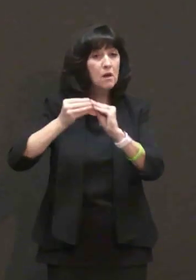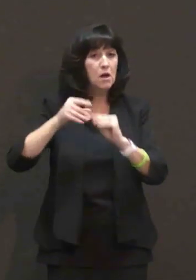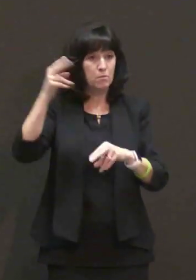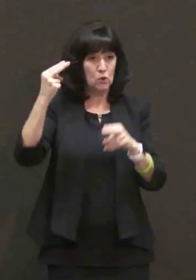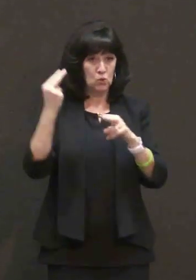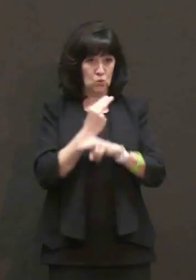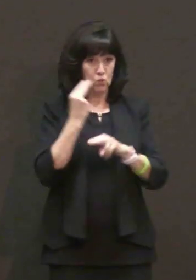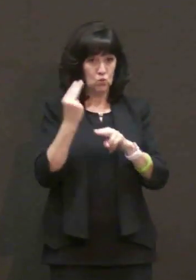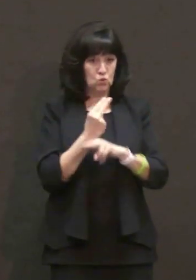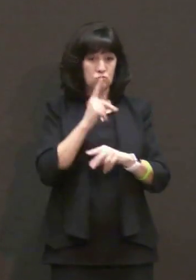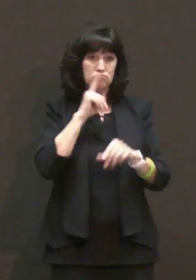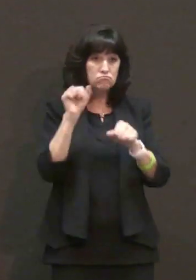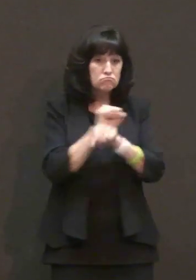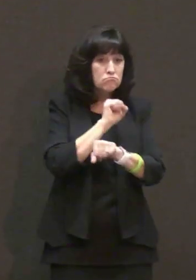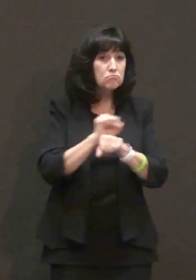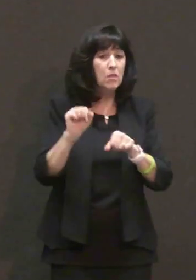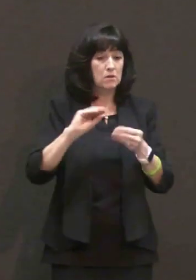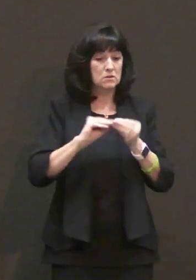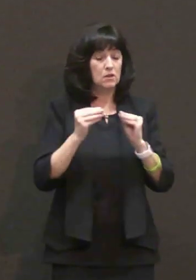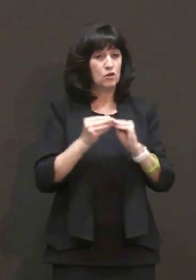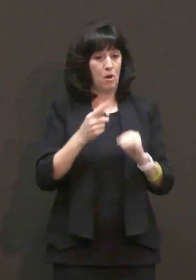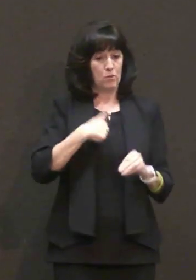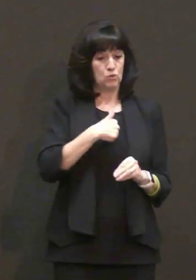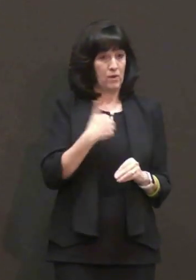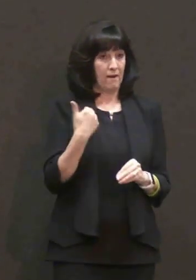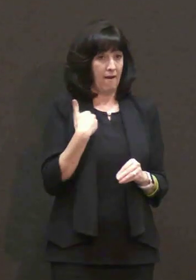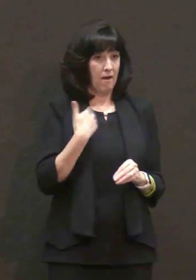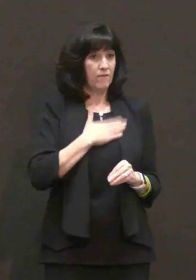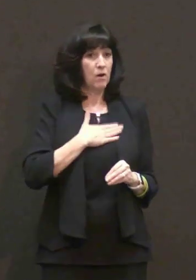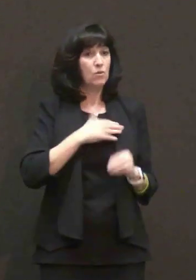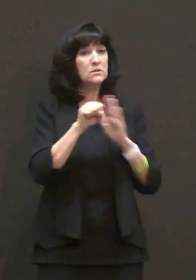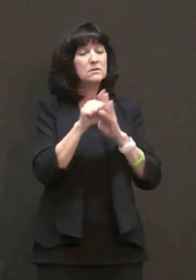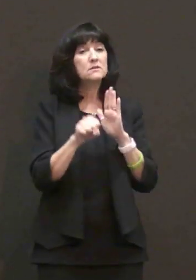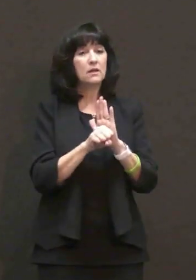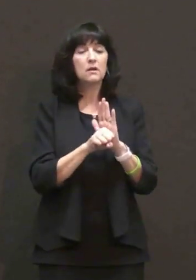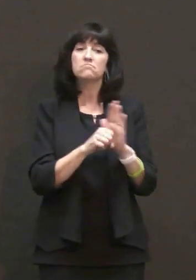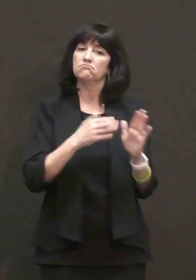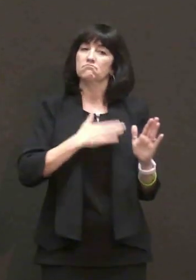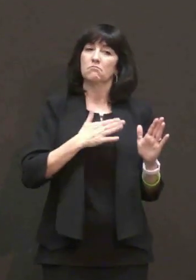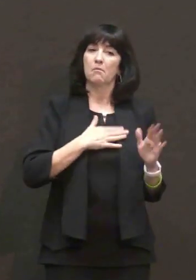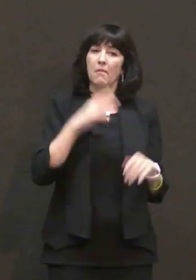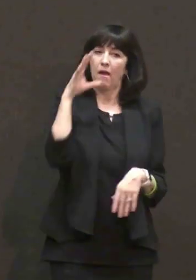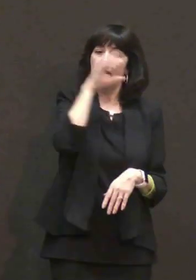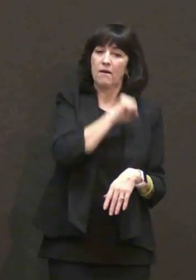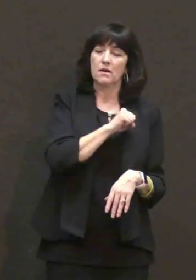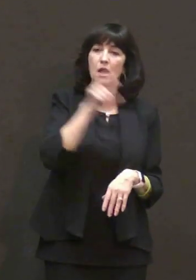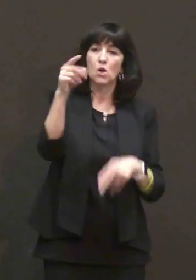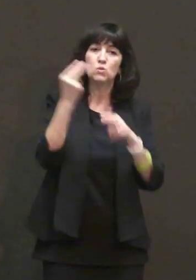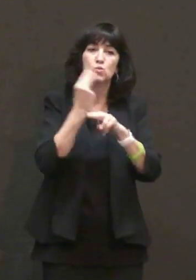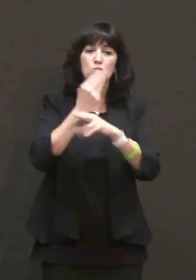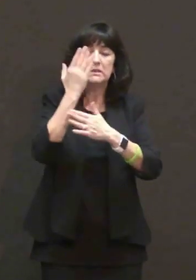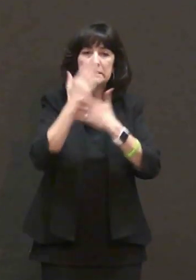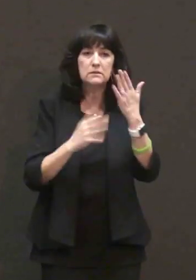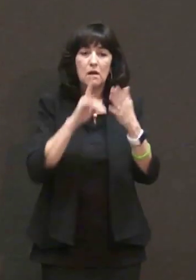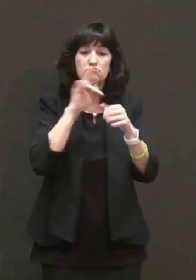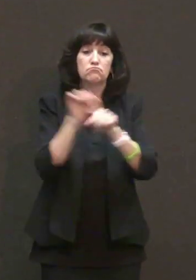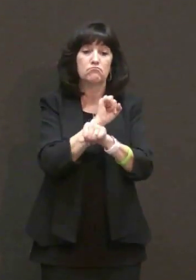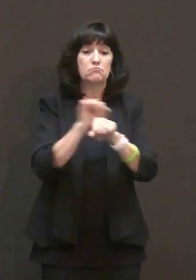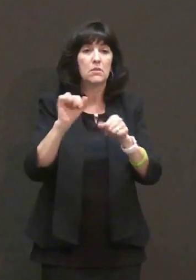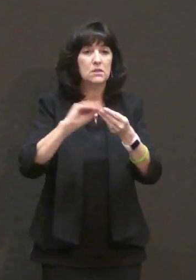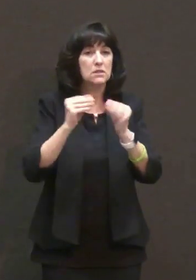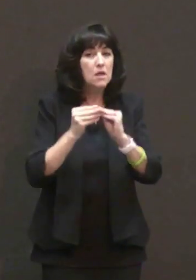actual numbers that we have in our state. My guess is that they use some actual numbers and then use their